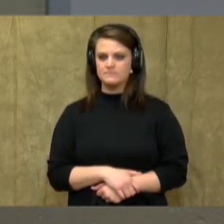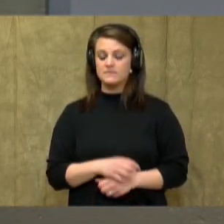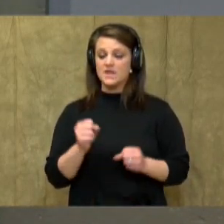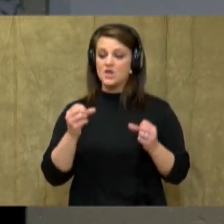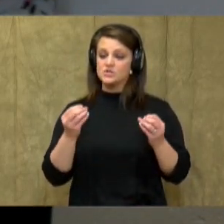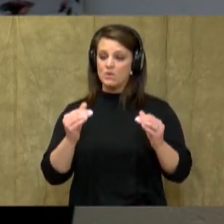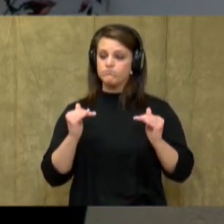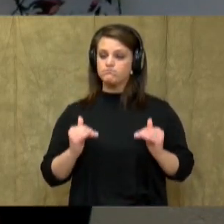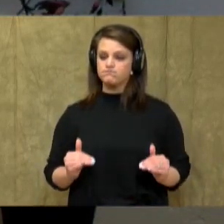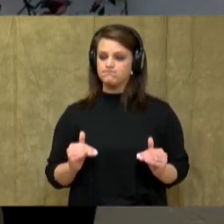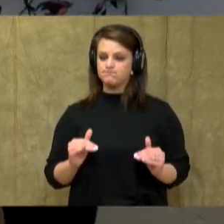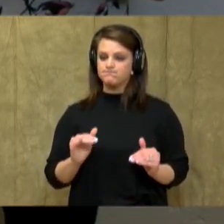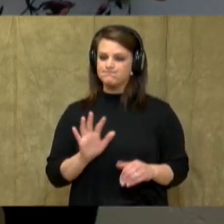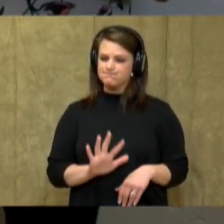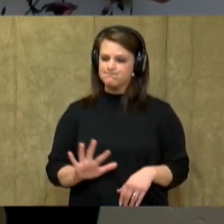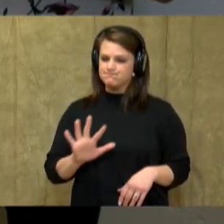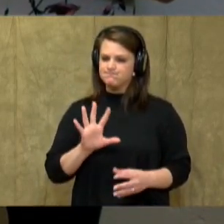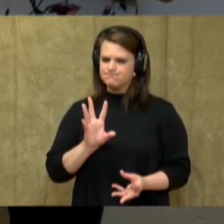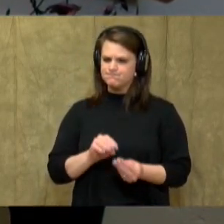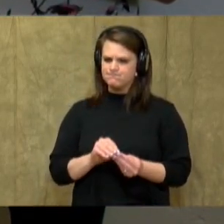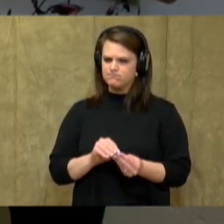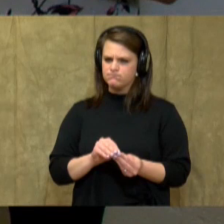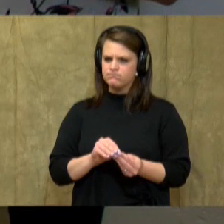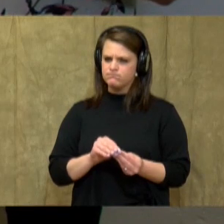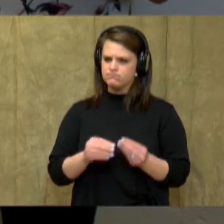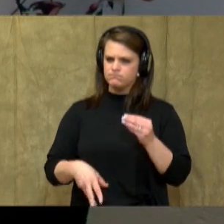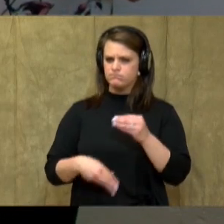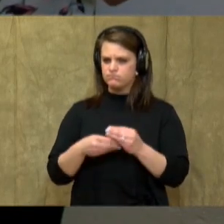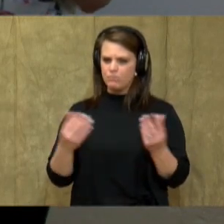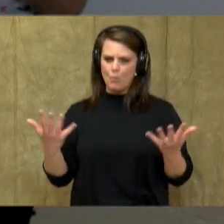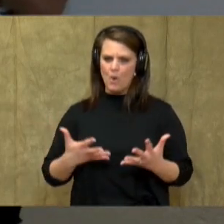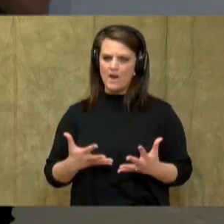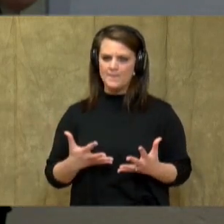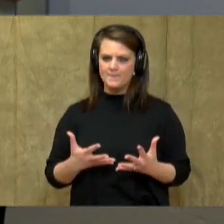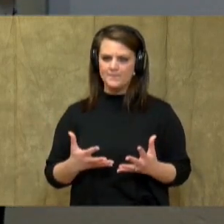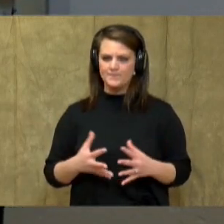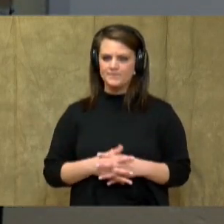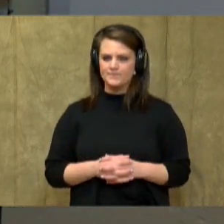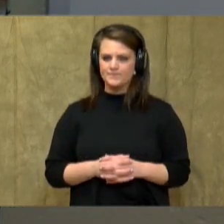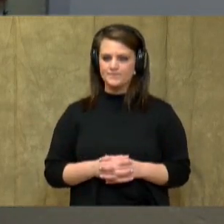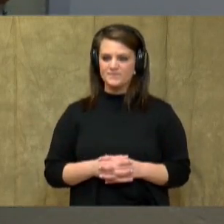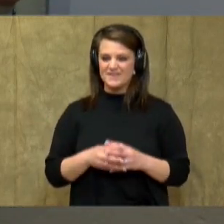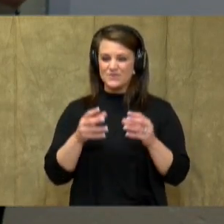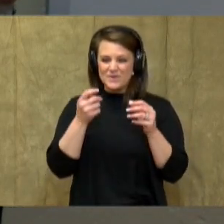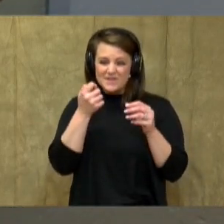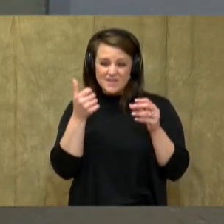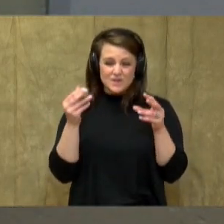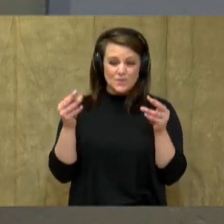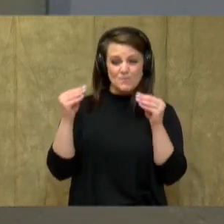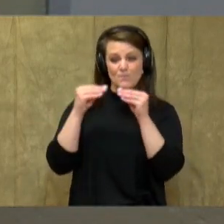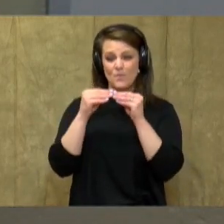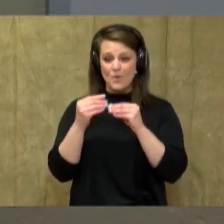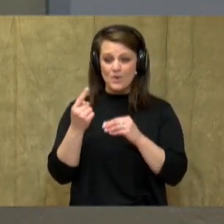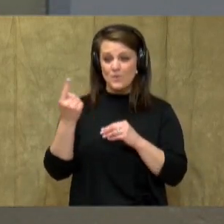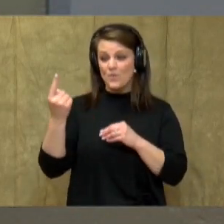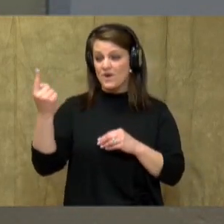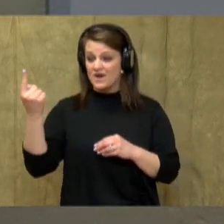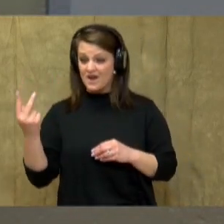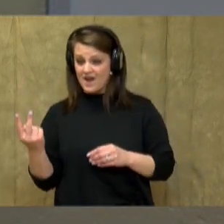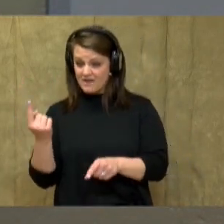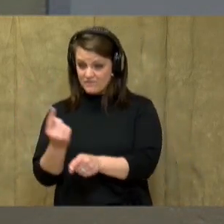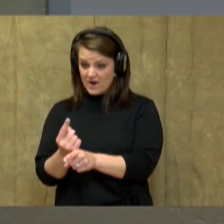So what do you think our estimated sum is going to be? A little over